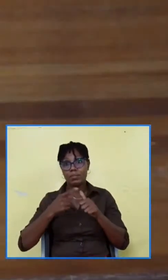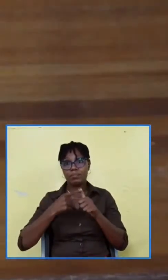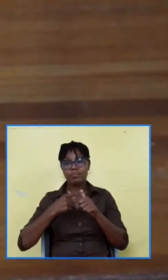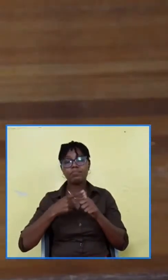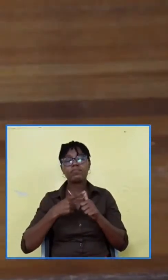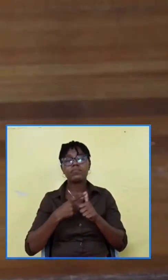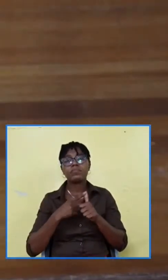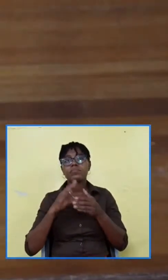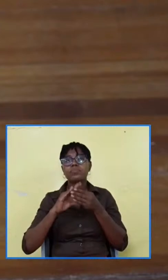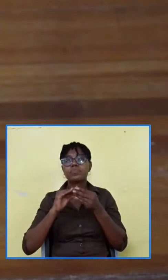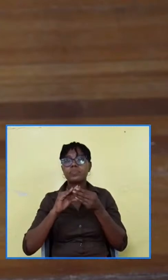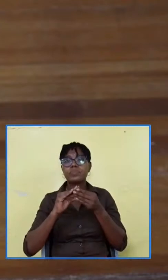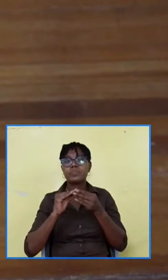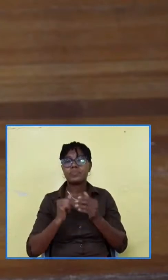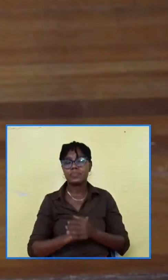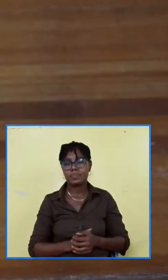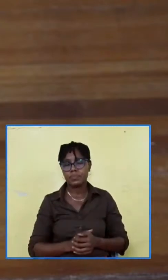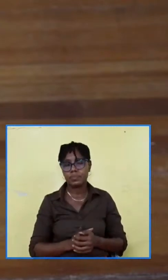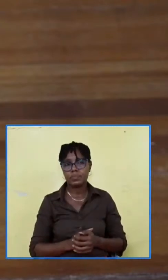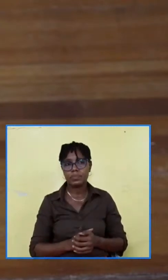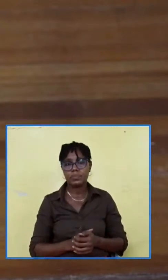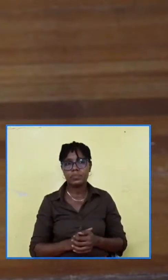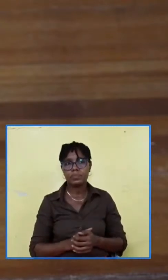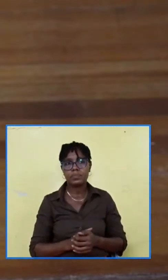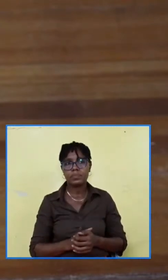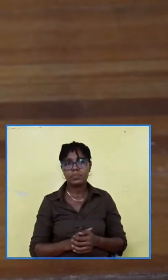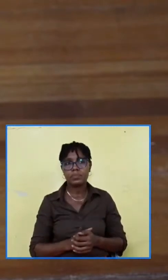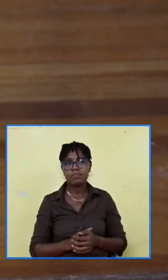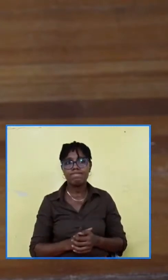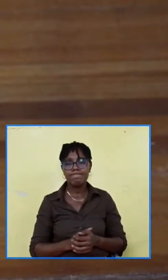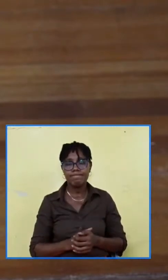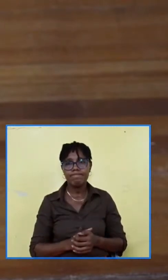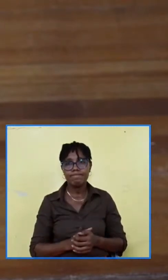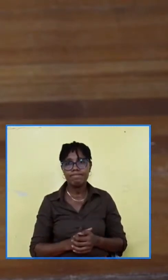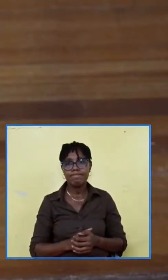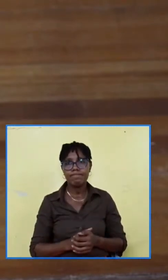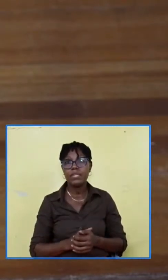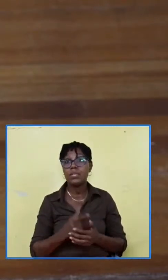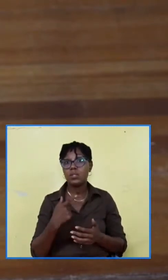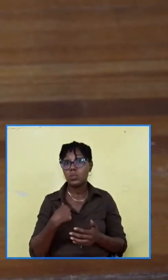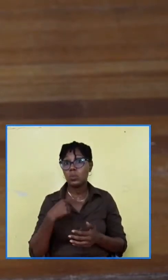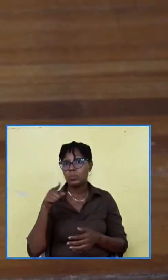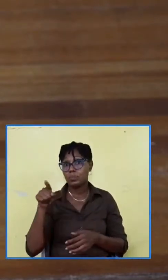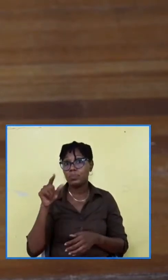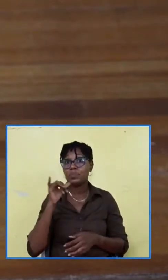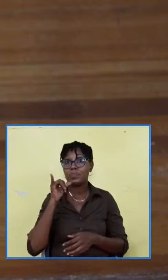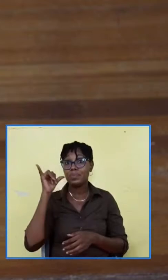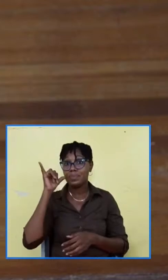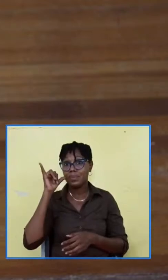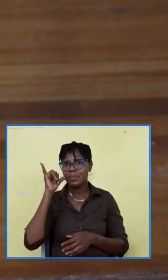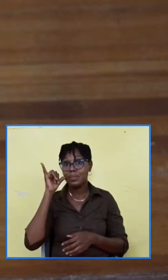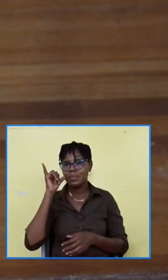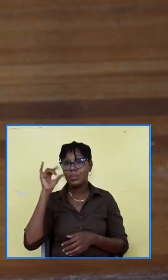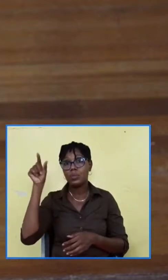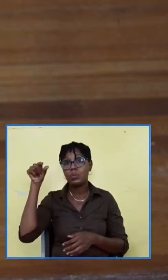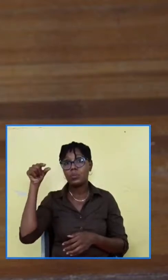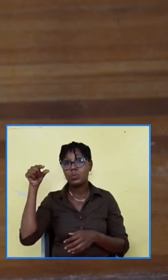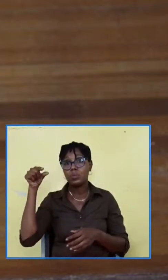me. So the actuary and I actually met the governor of the central bank yesterday, and he expressed